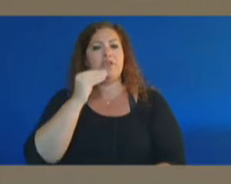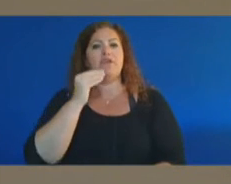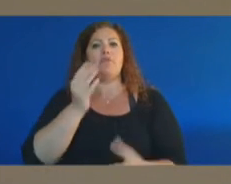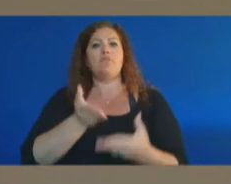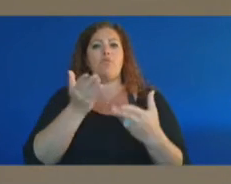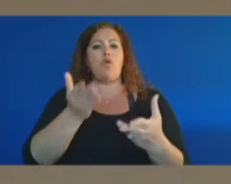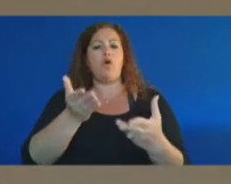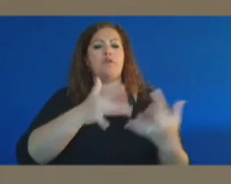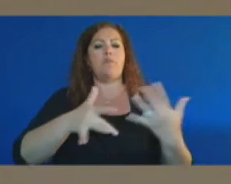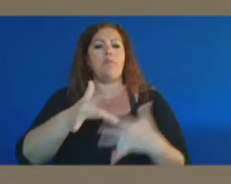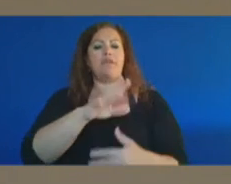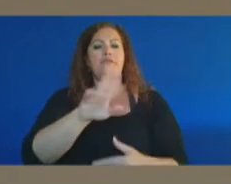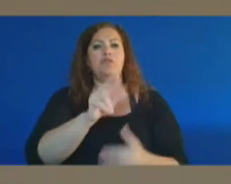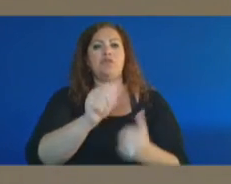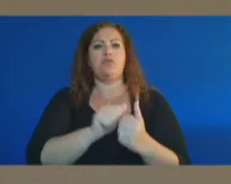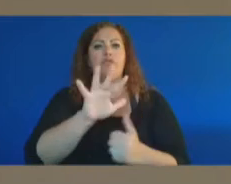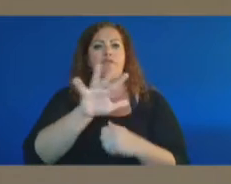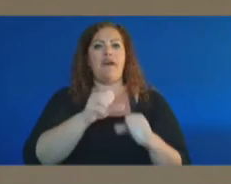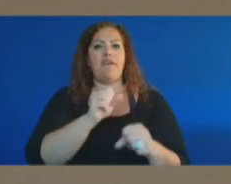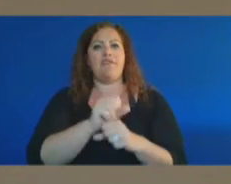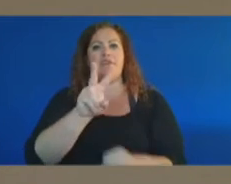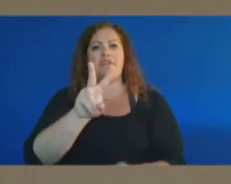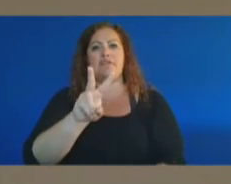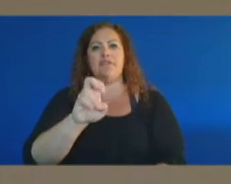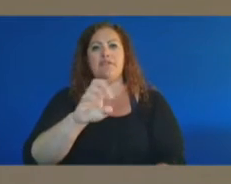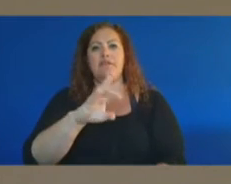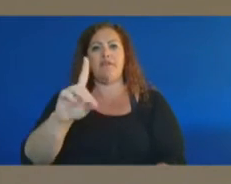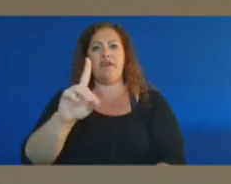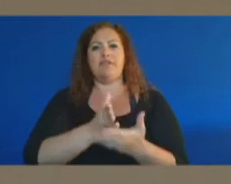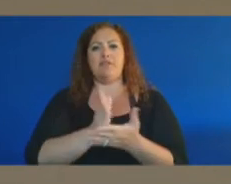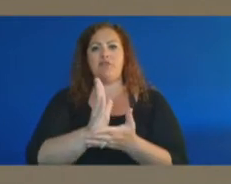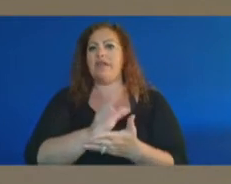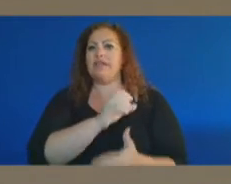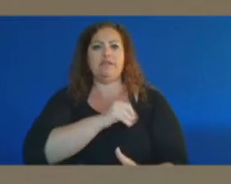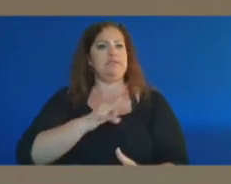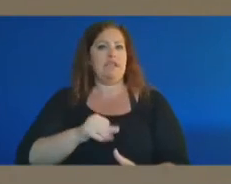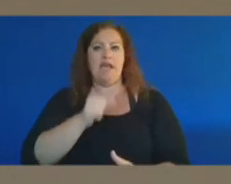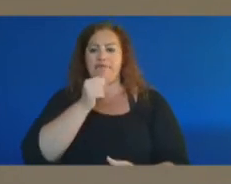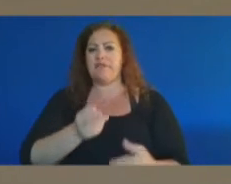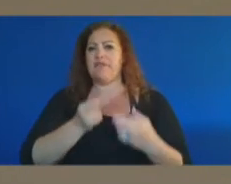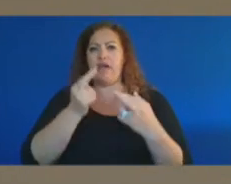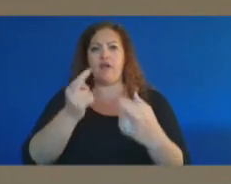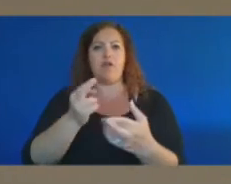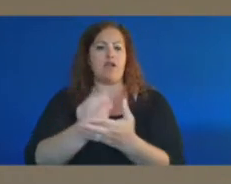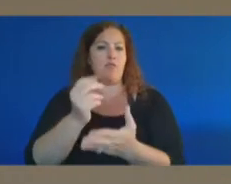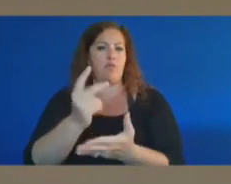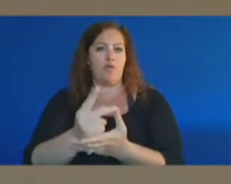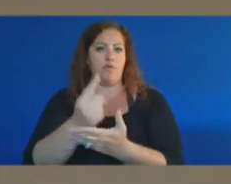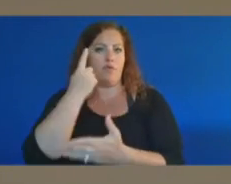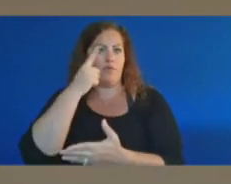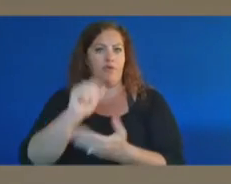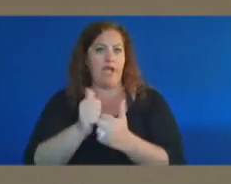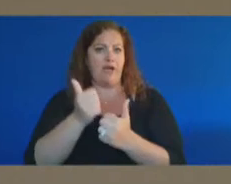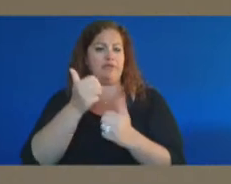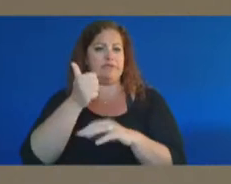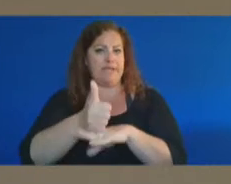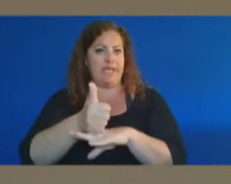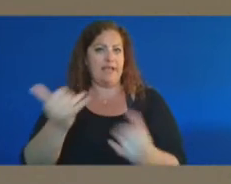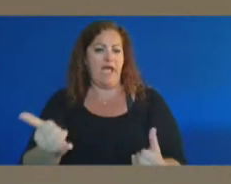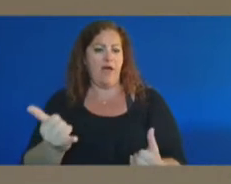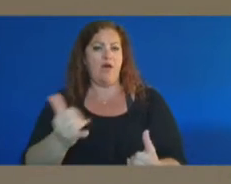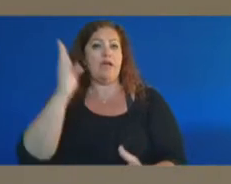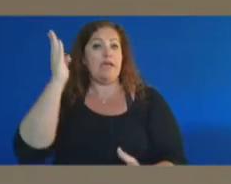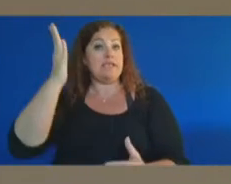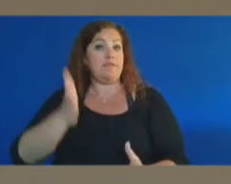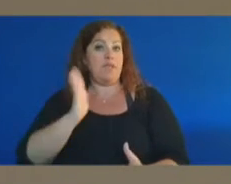5-year bested rights staff does not recommend approval of this petition its current form and so the speakers that we would